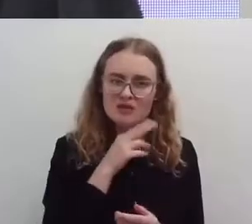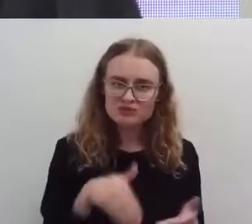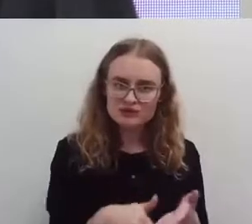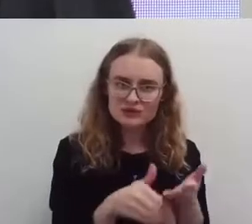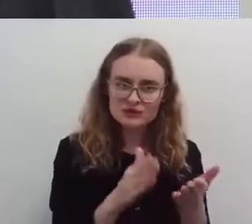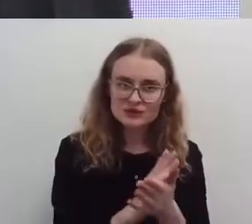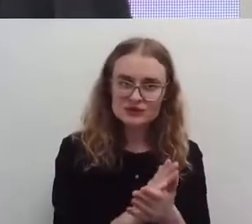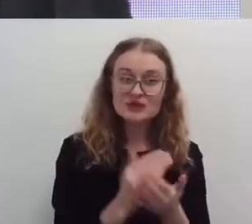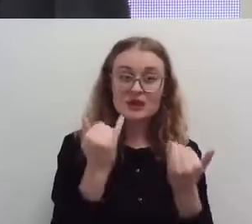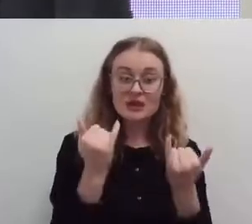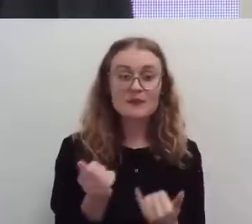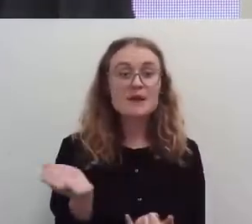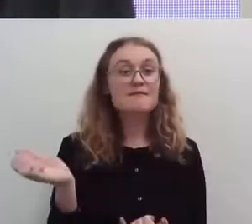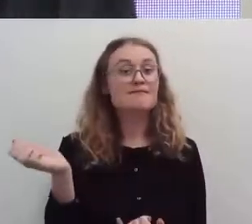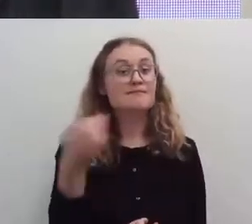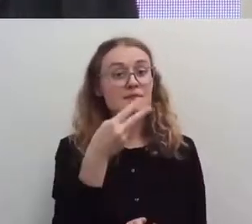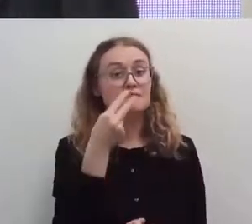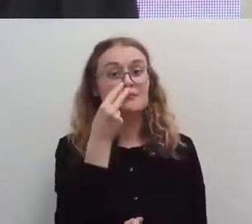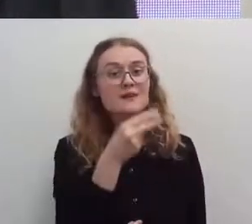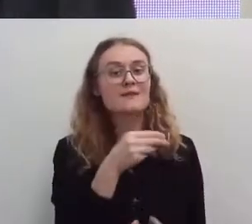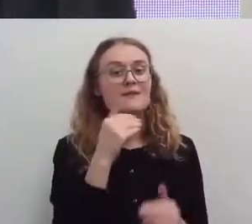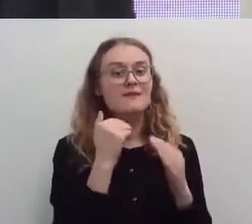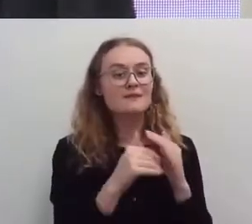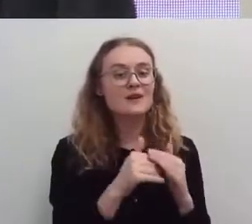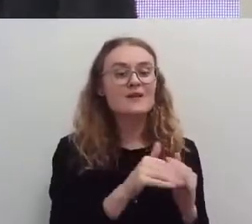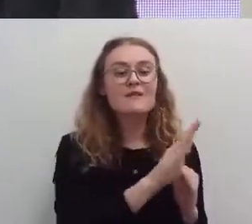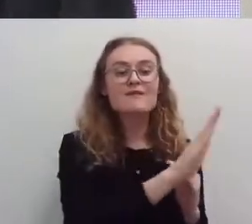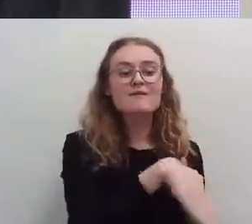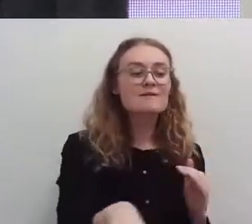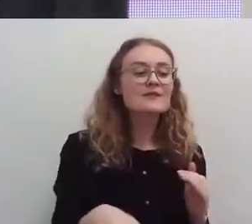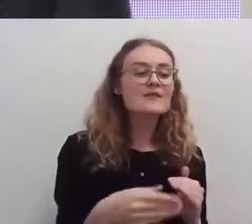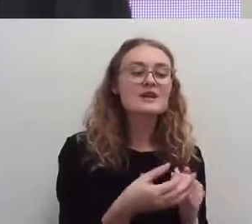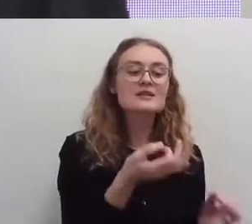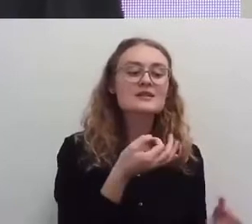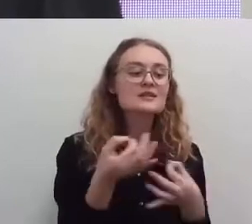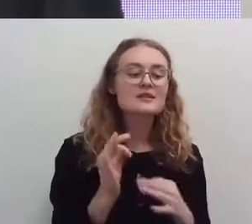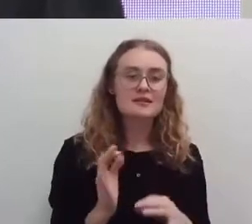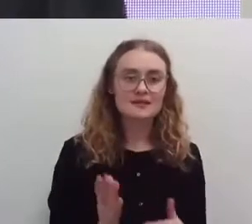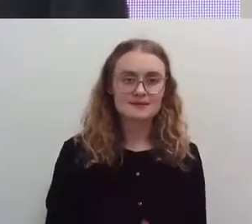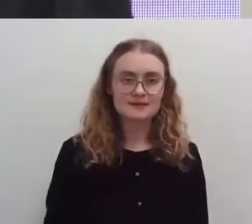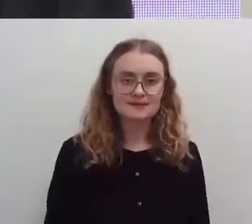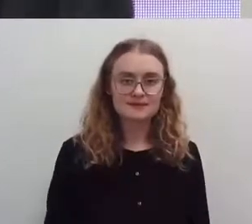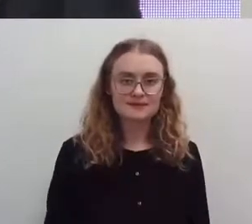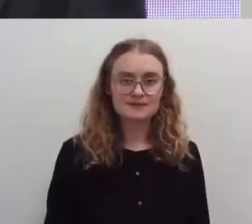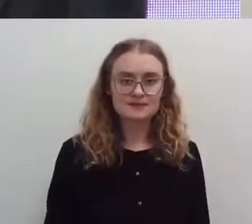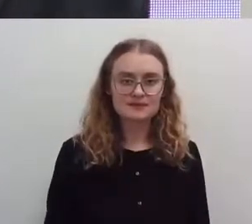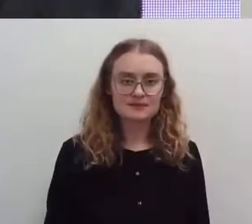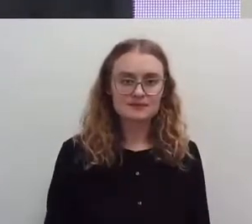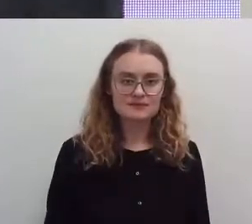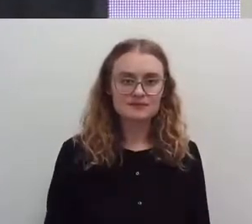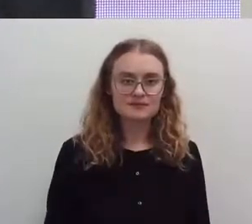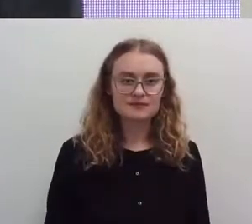kids? Do we really follow their advice? The National Council for Children in